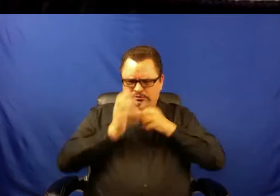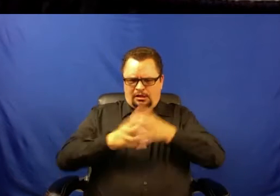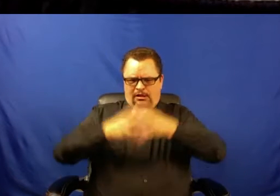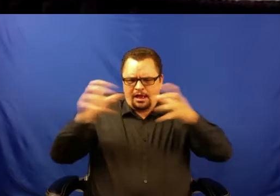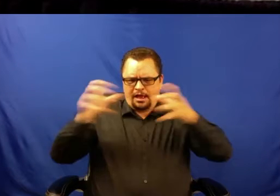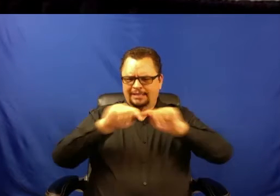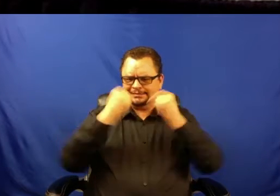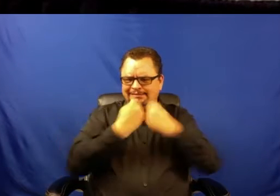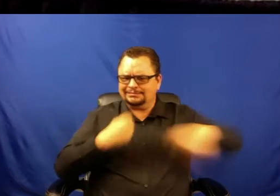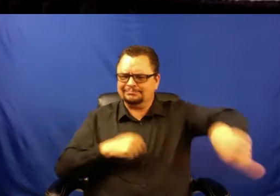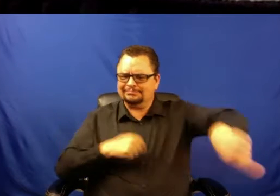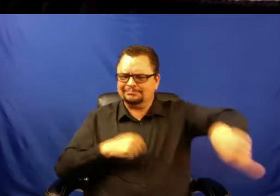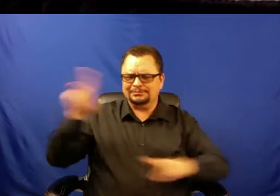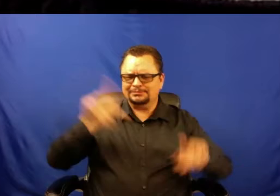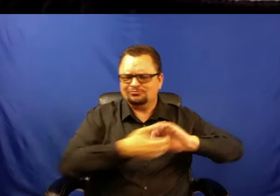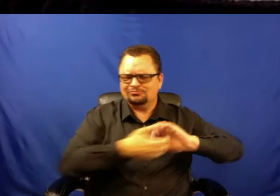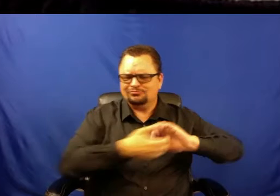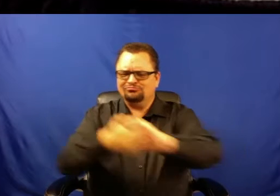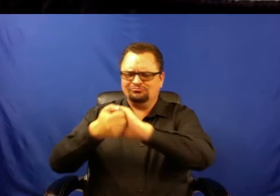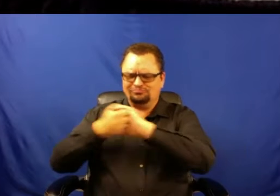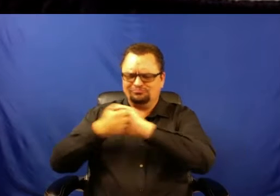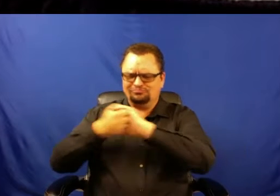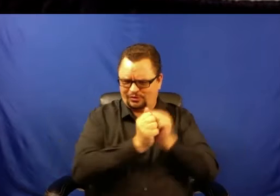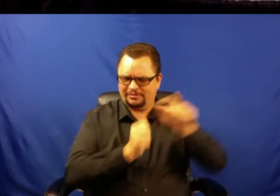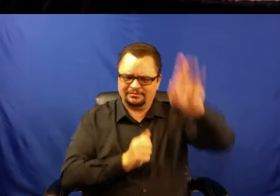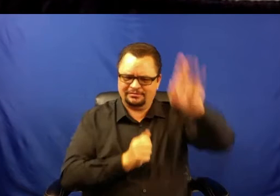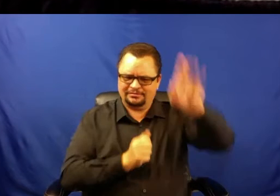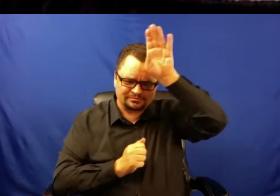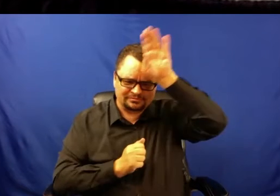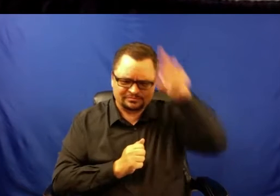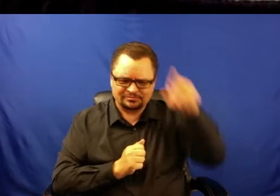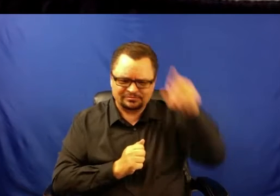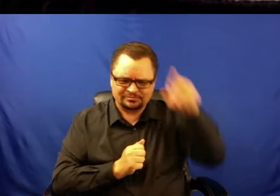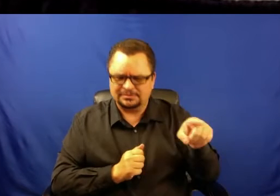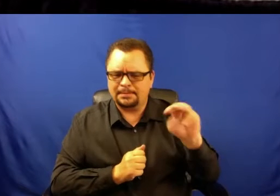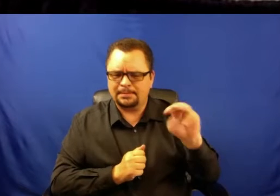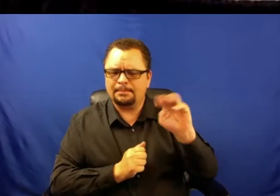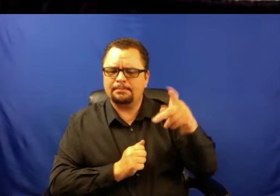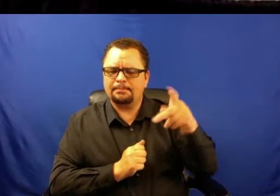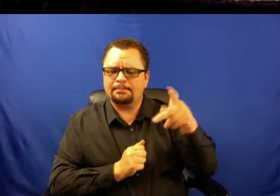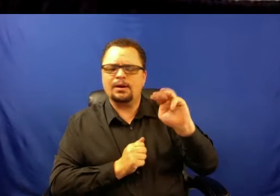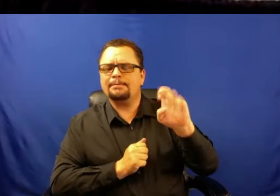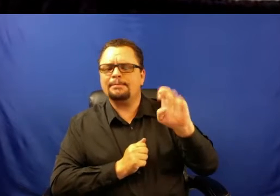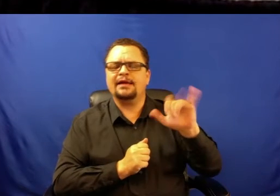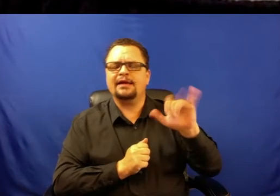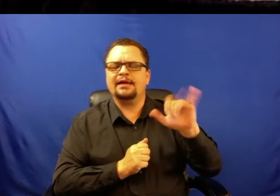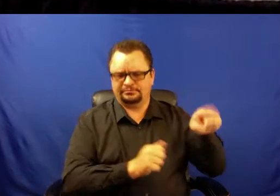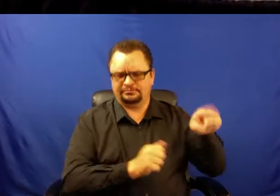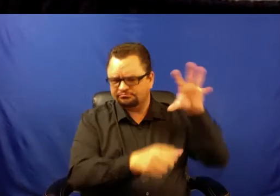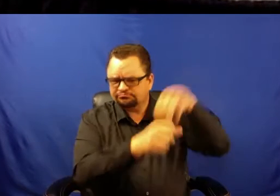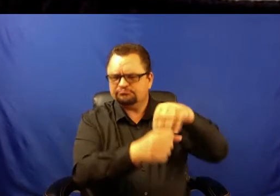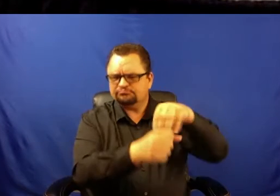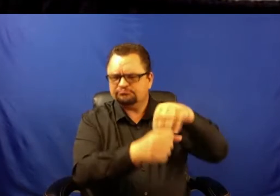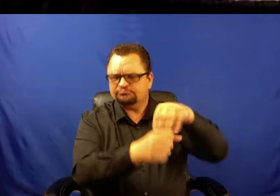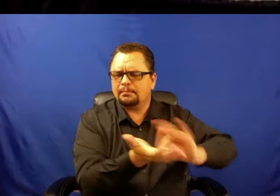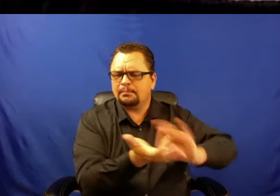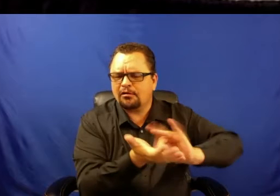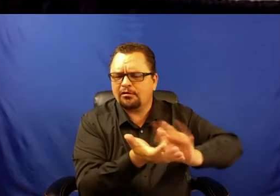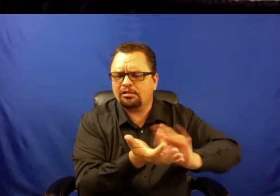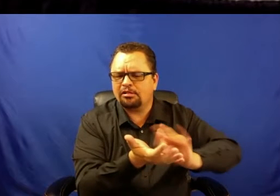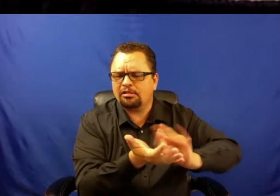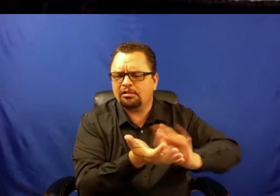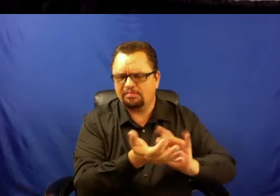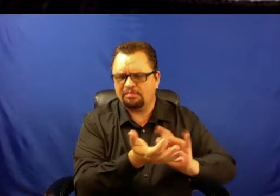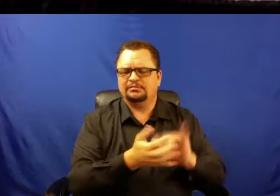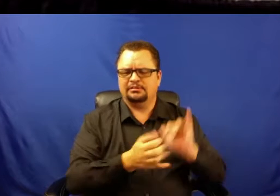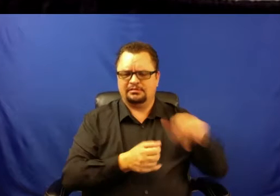unit, paired with a Medical Reserve Corps volunteer or an El Paso County Public Health Administrative staff member who brought the